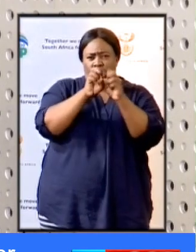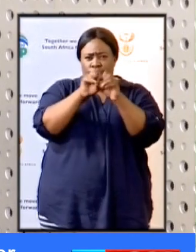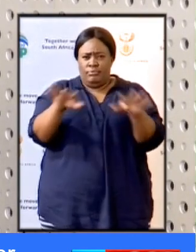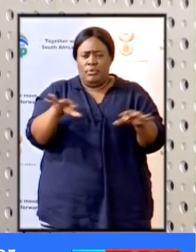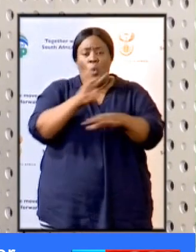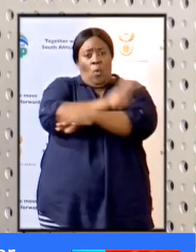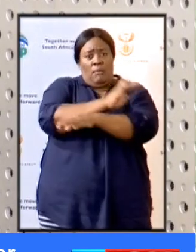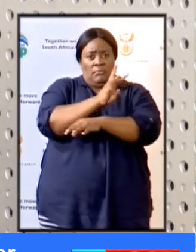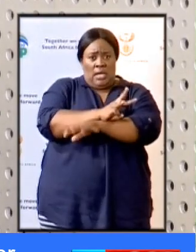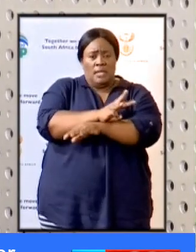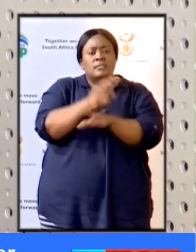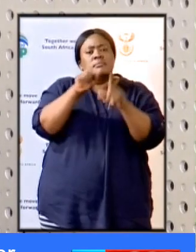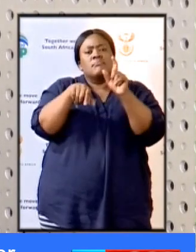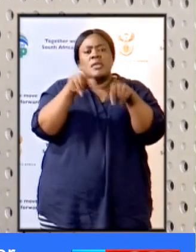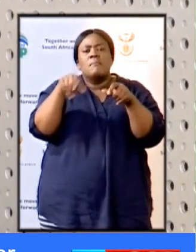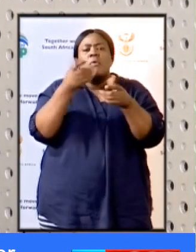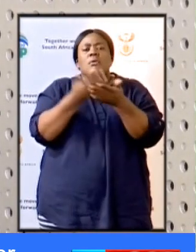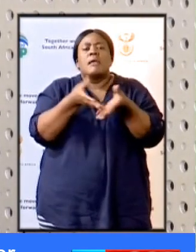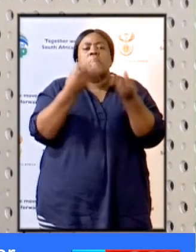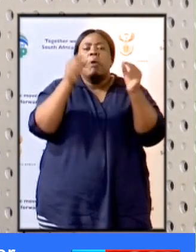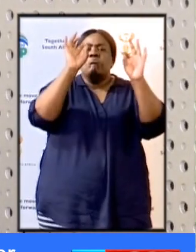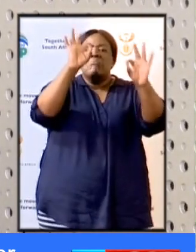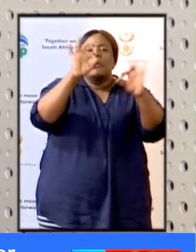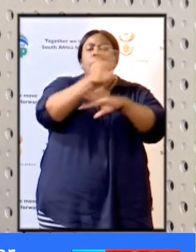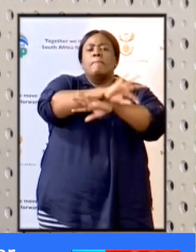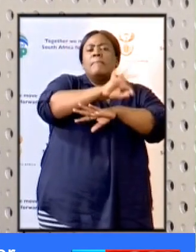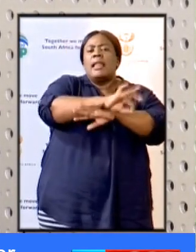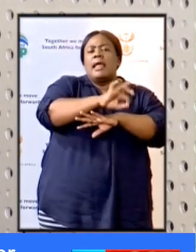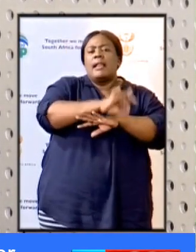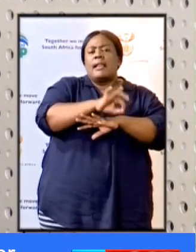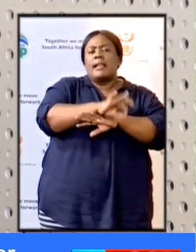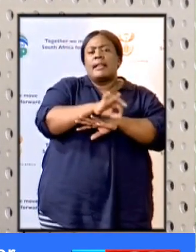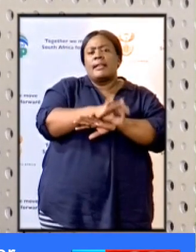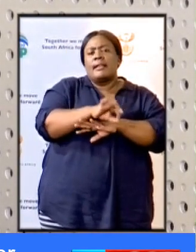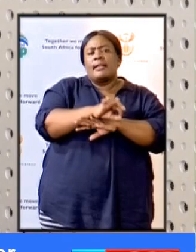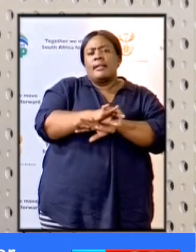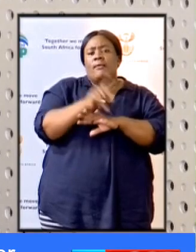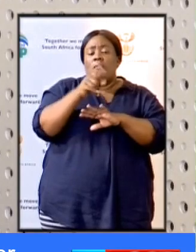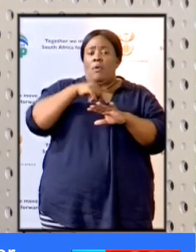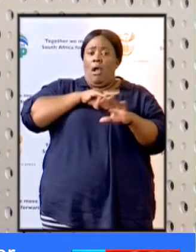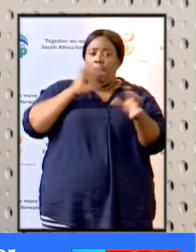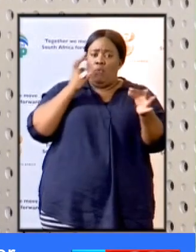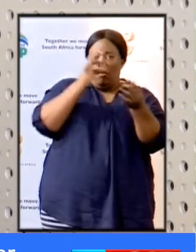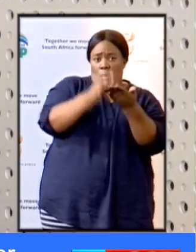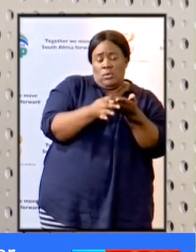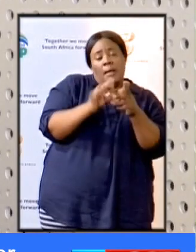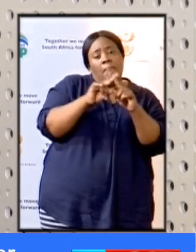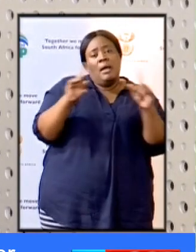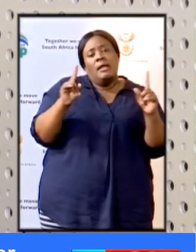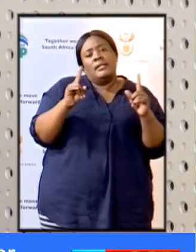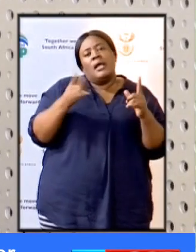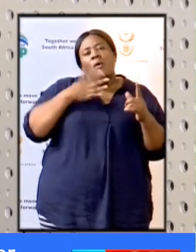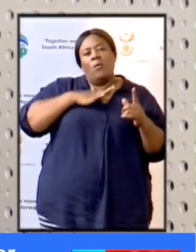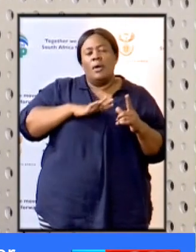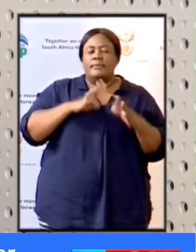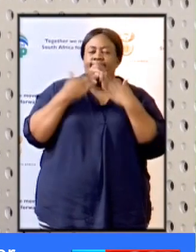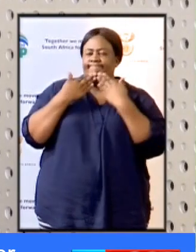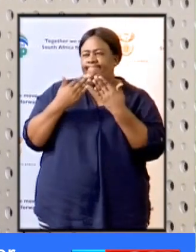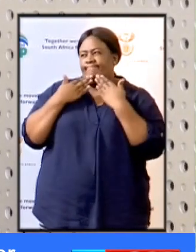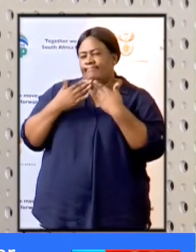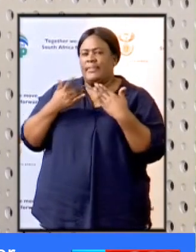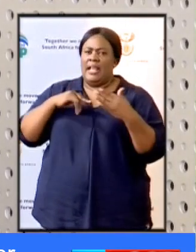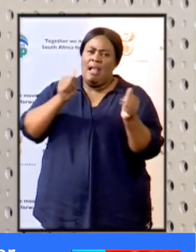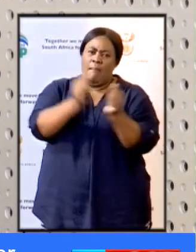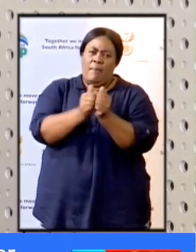visit the website and get the full plan of what we are proposing. But I want to really most sincerely thank our partners.